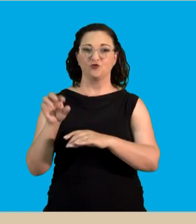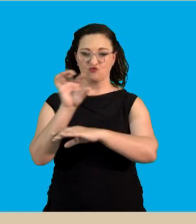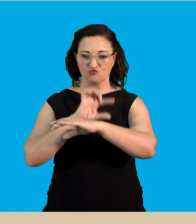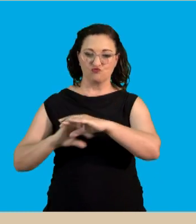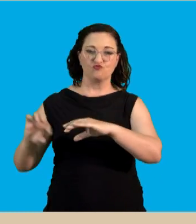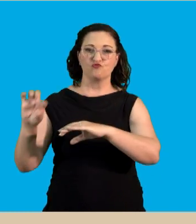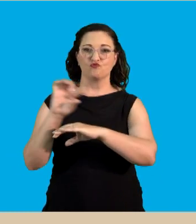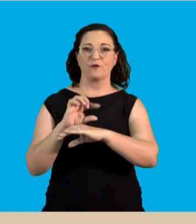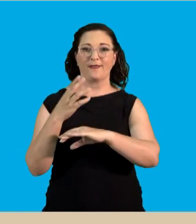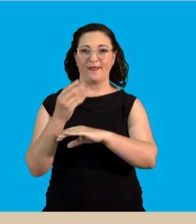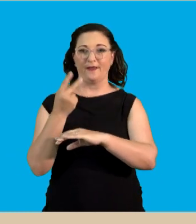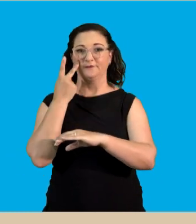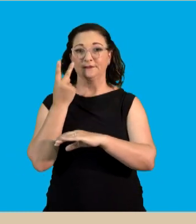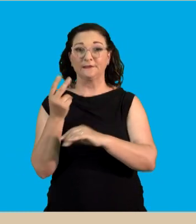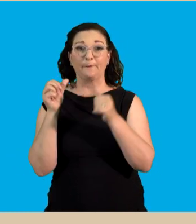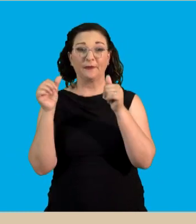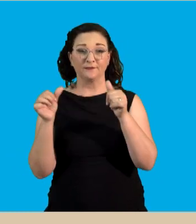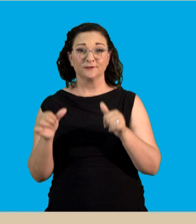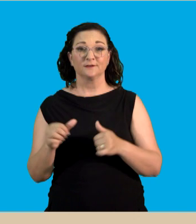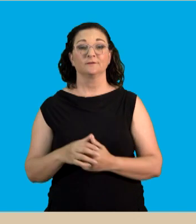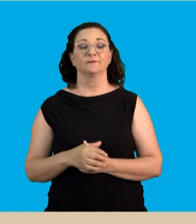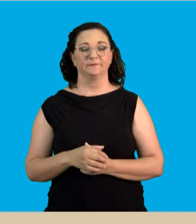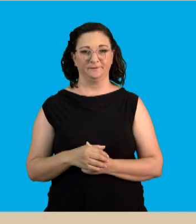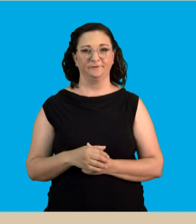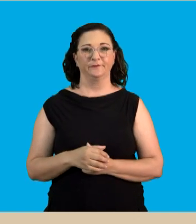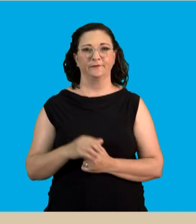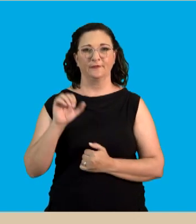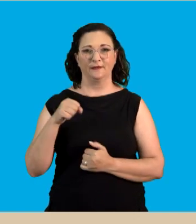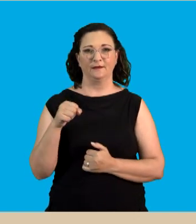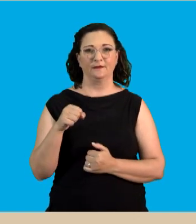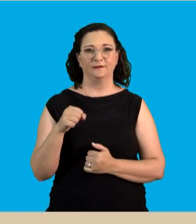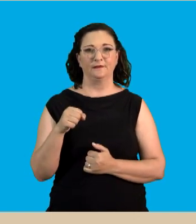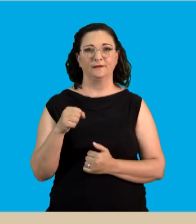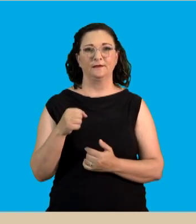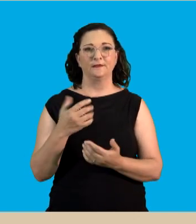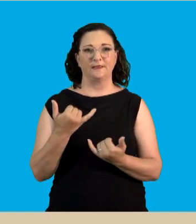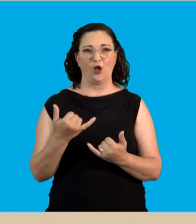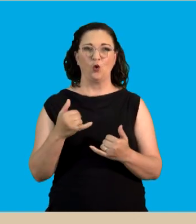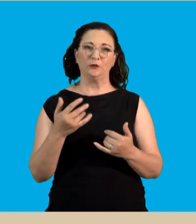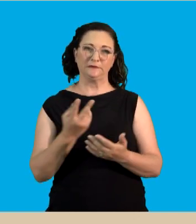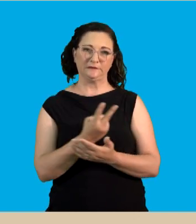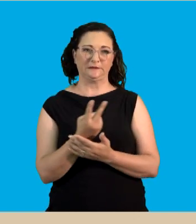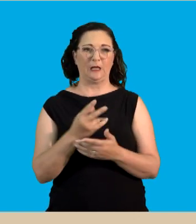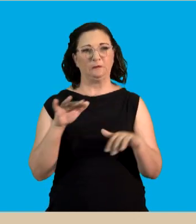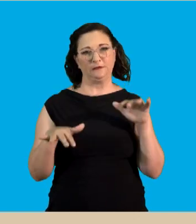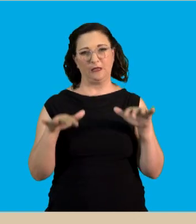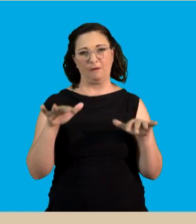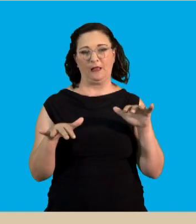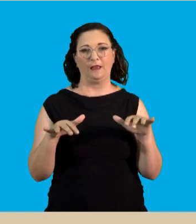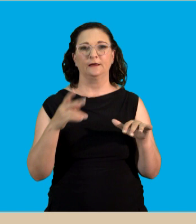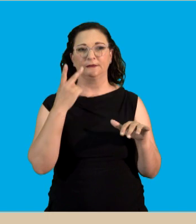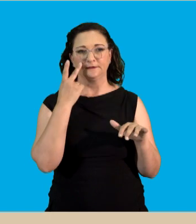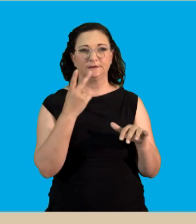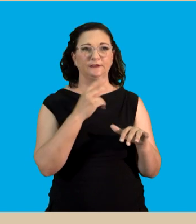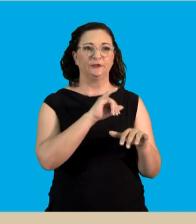distinctive rings around it, okay? If you look at the picture, yes, if you look at some similarities between Jupiter